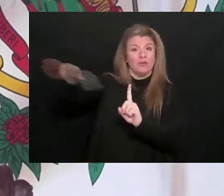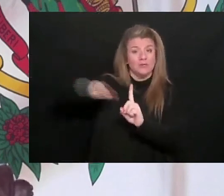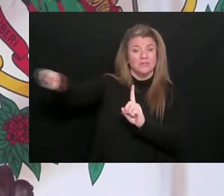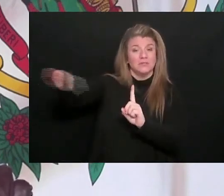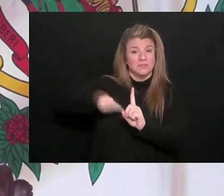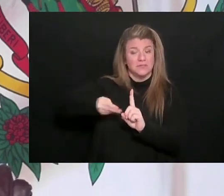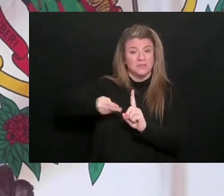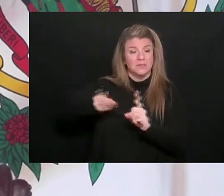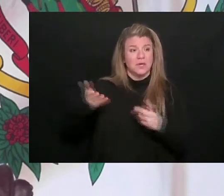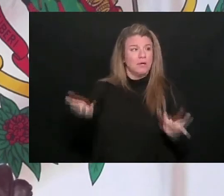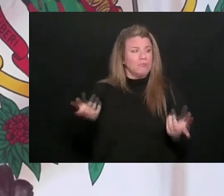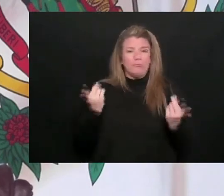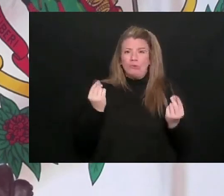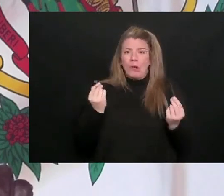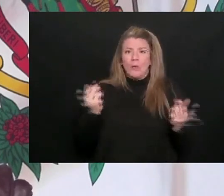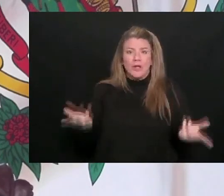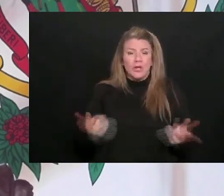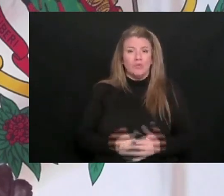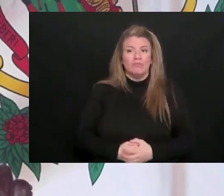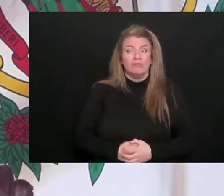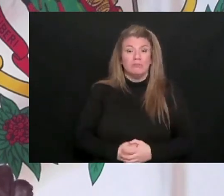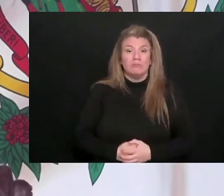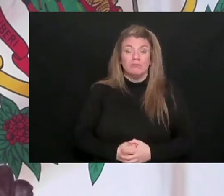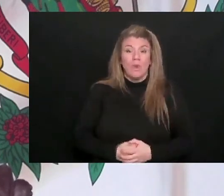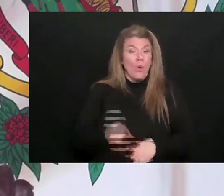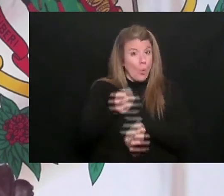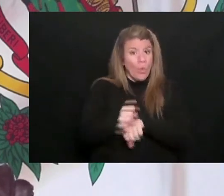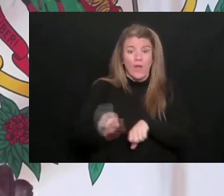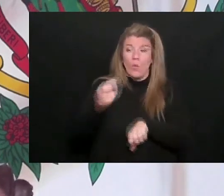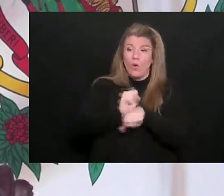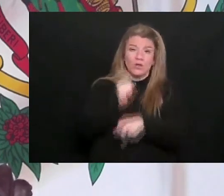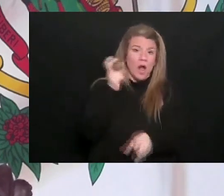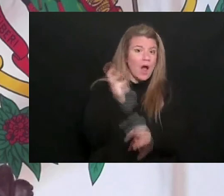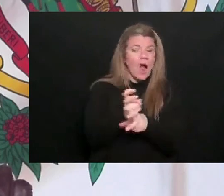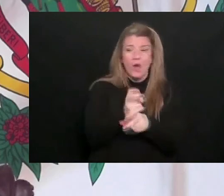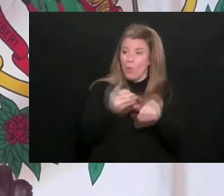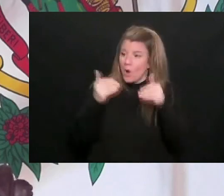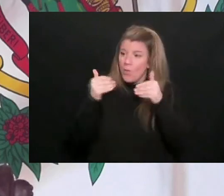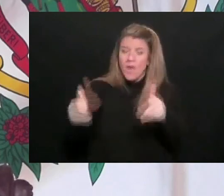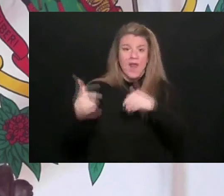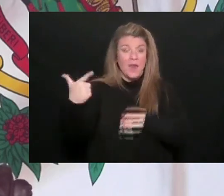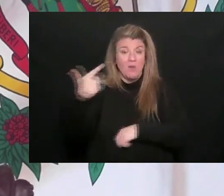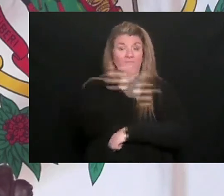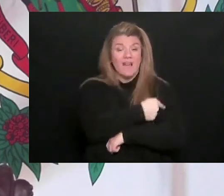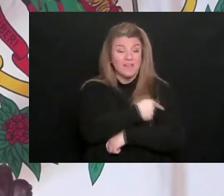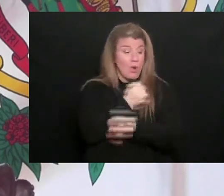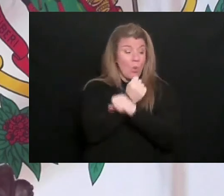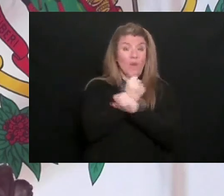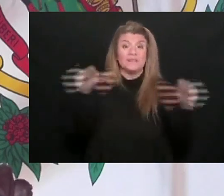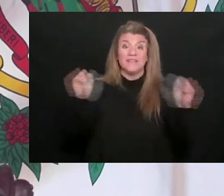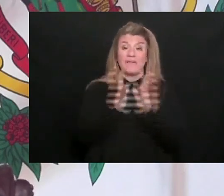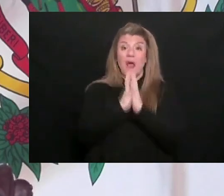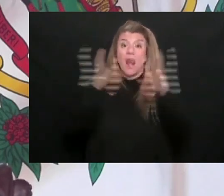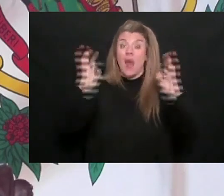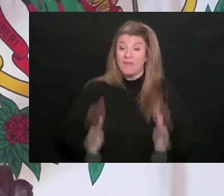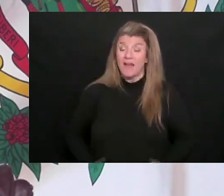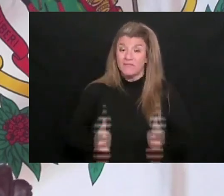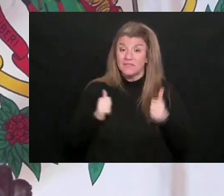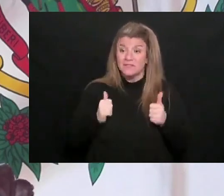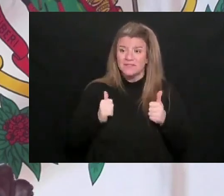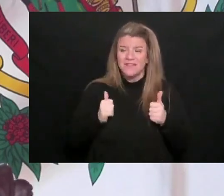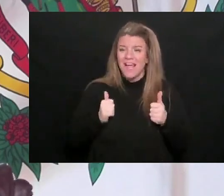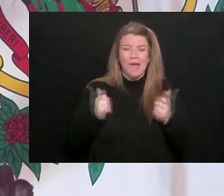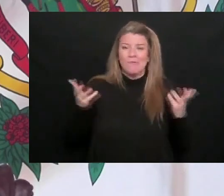So what do? We got out fast, we got people vaccinated, we saved a bunch of lives, but we've known